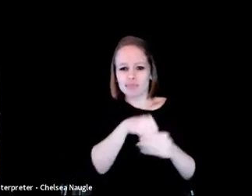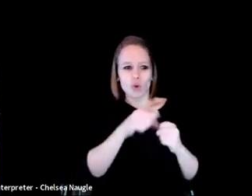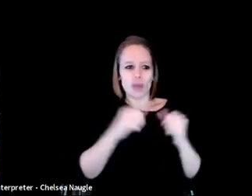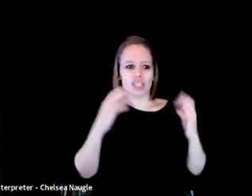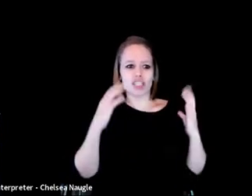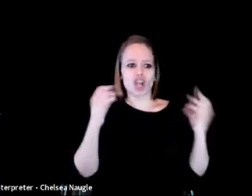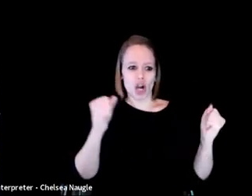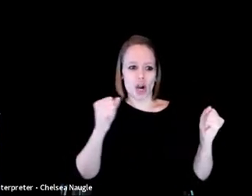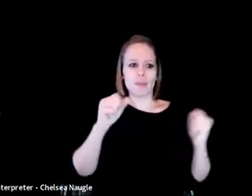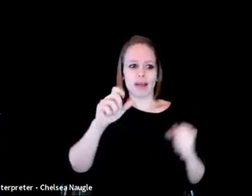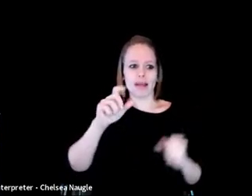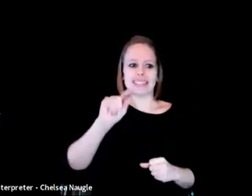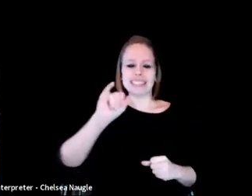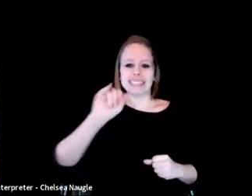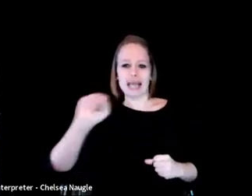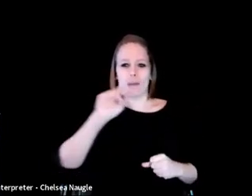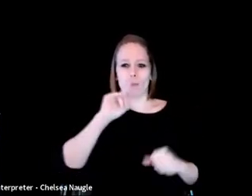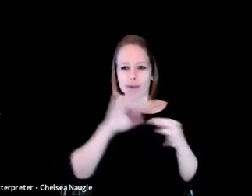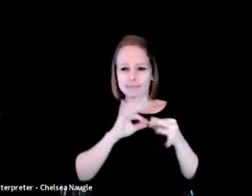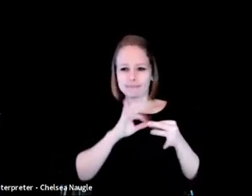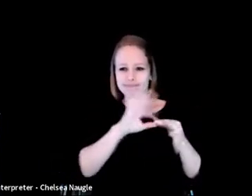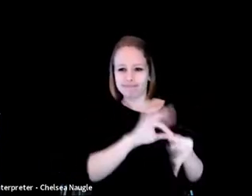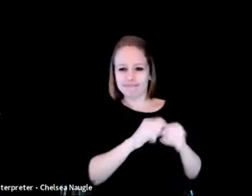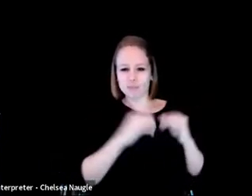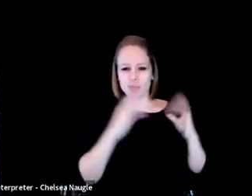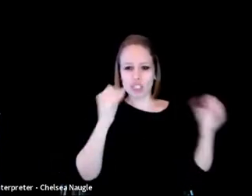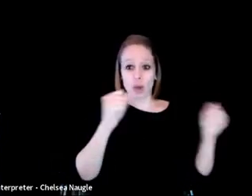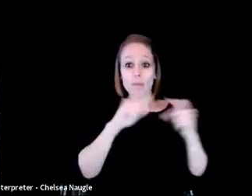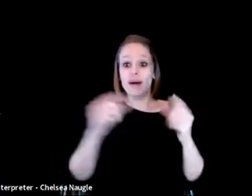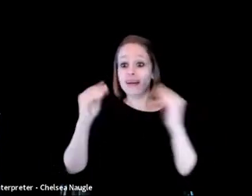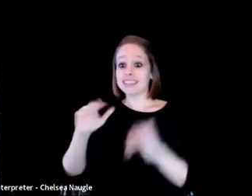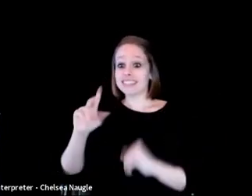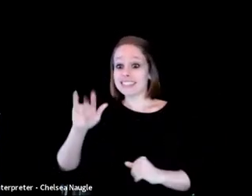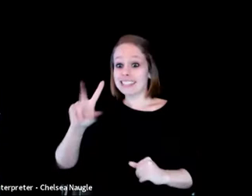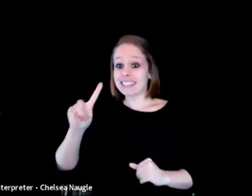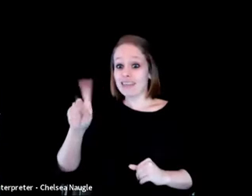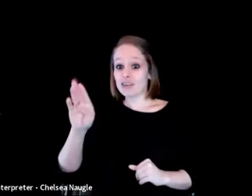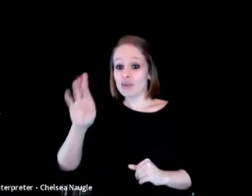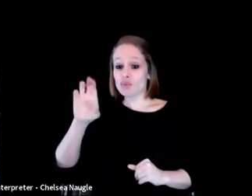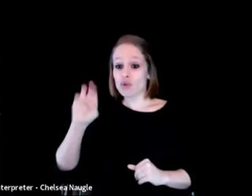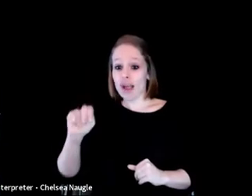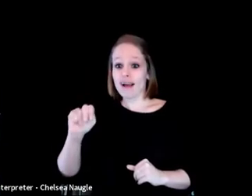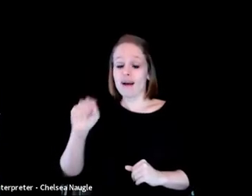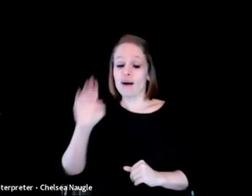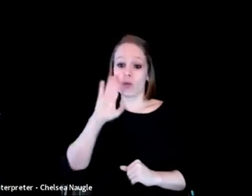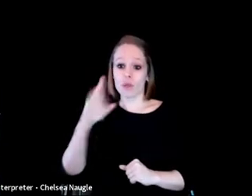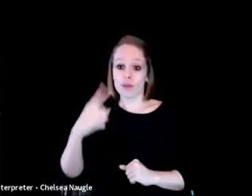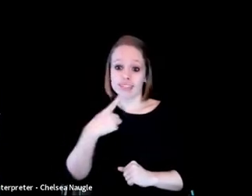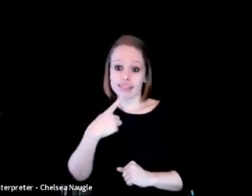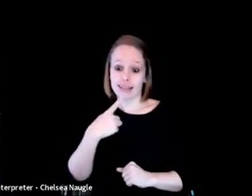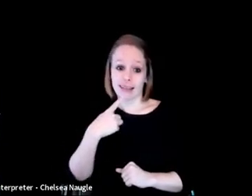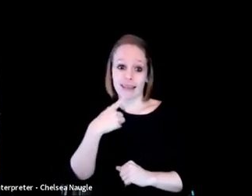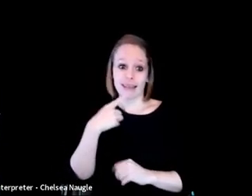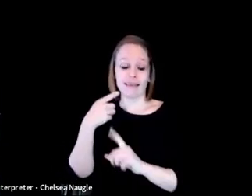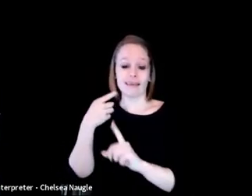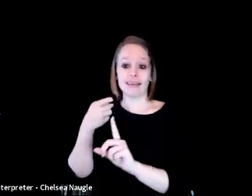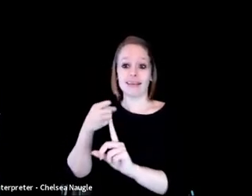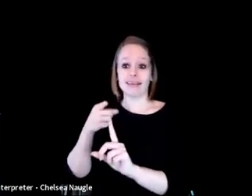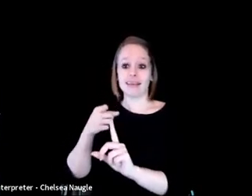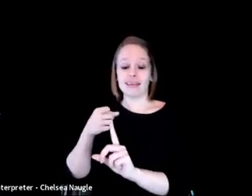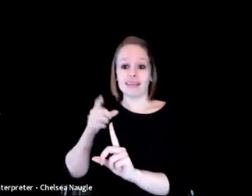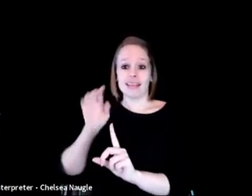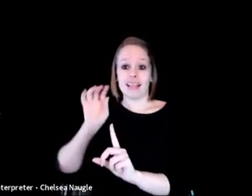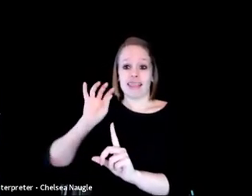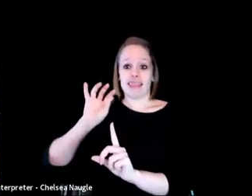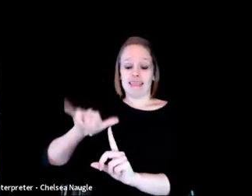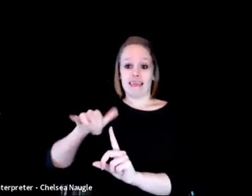behaviors are there. And then David Brown would talk about how they're there for a good reason, because it's providing the child with